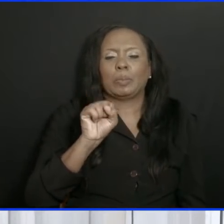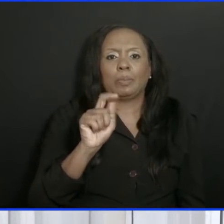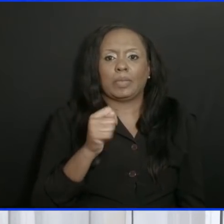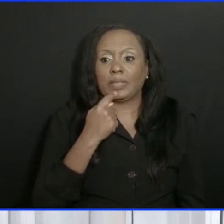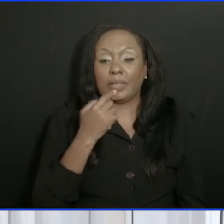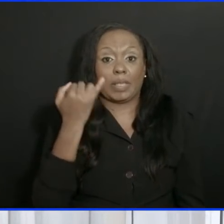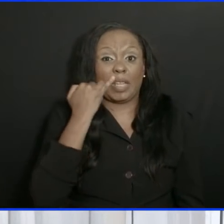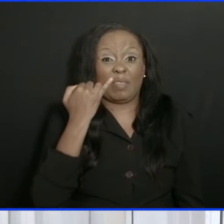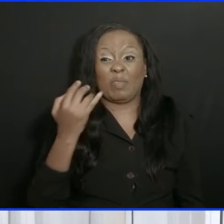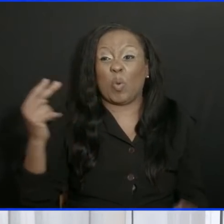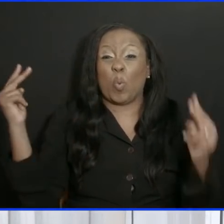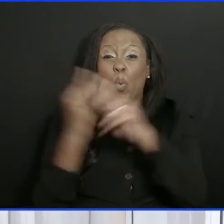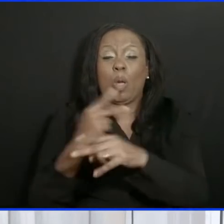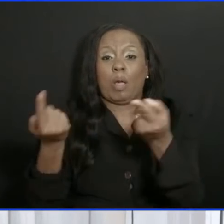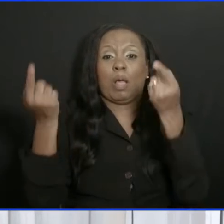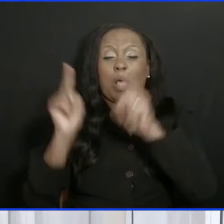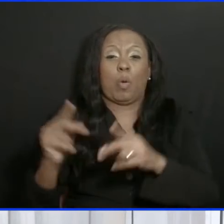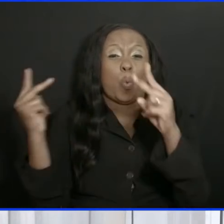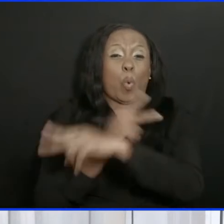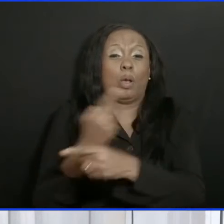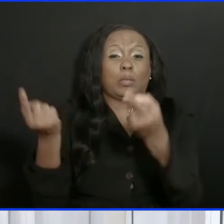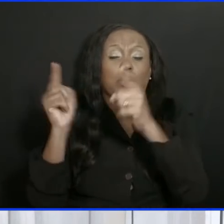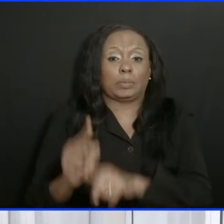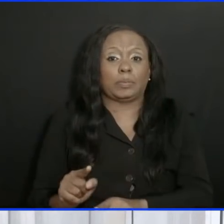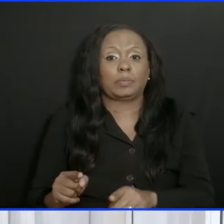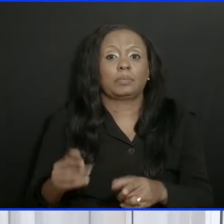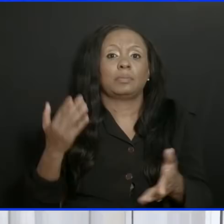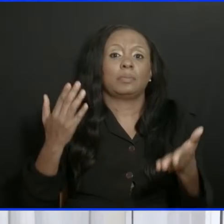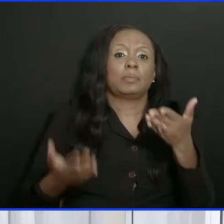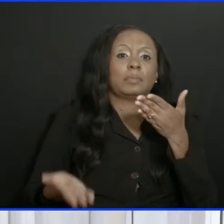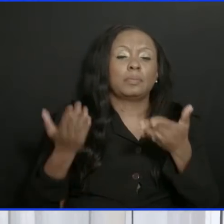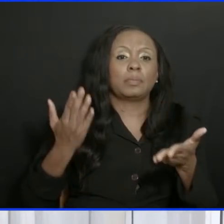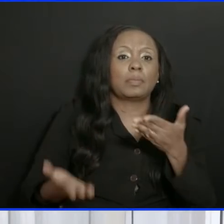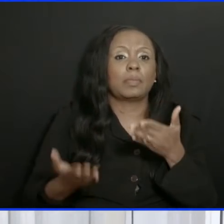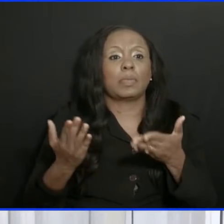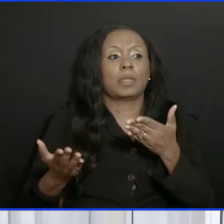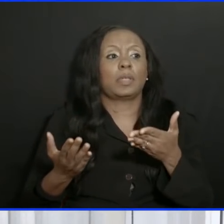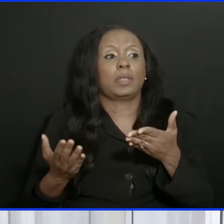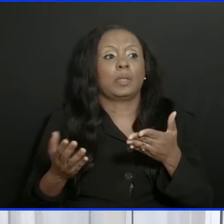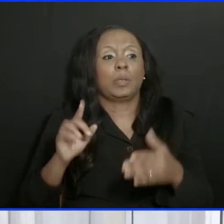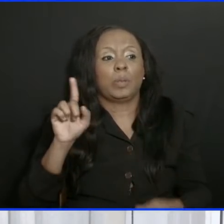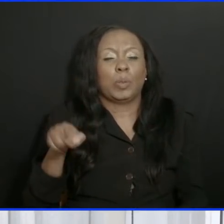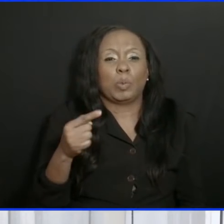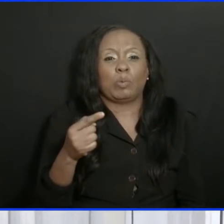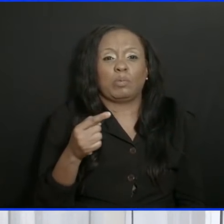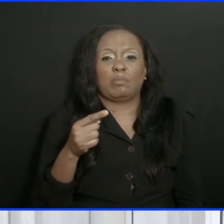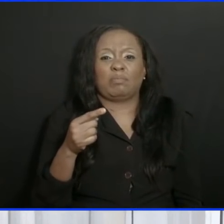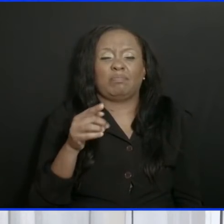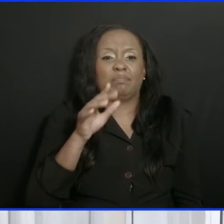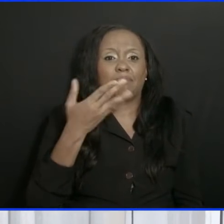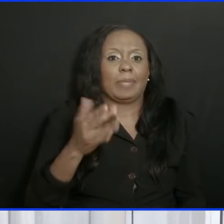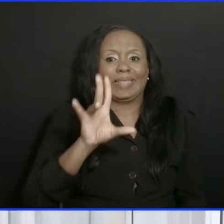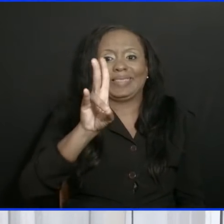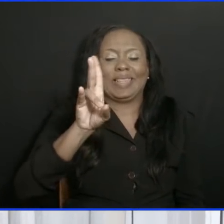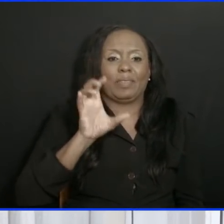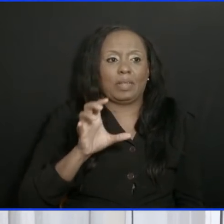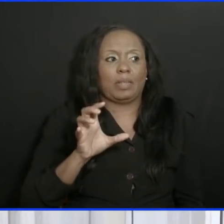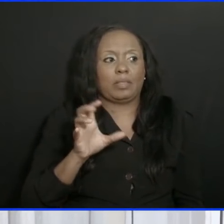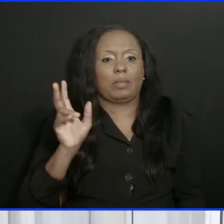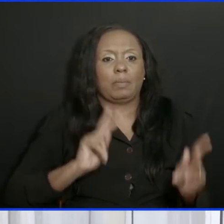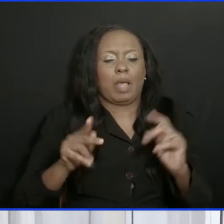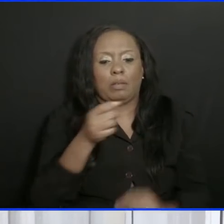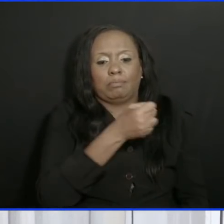case outcome, the numbers that you're probably looking at in terms of hospitalization are 700 at one